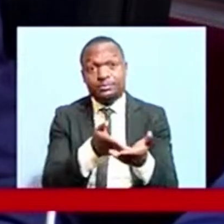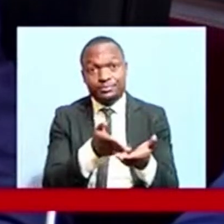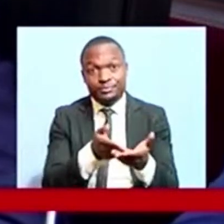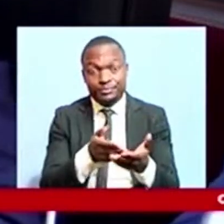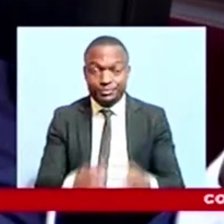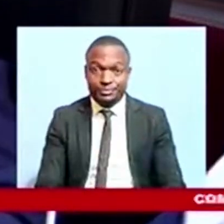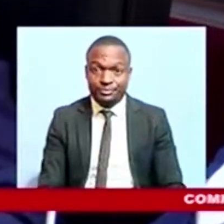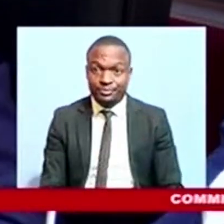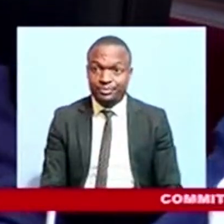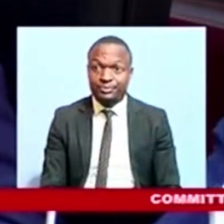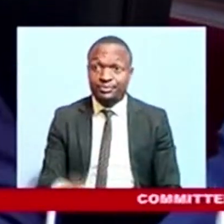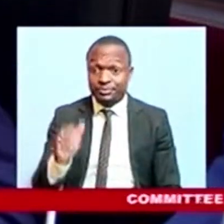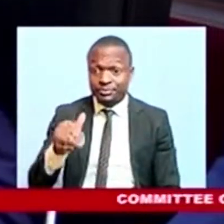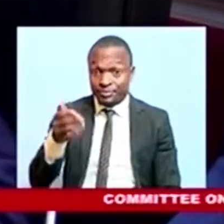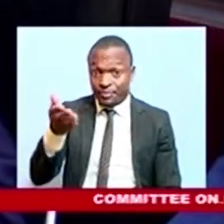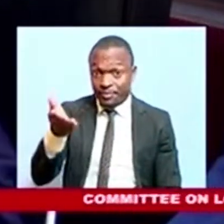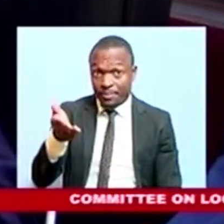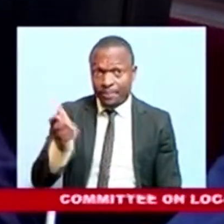Yes.